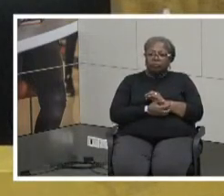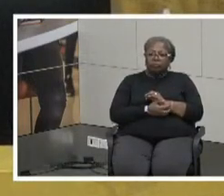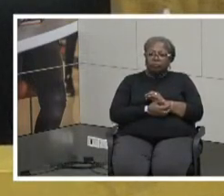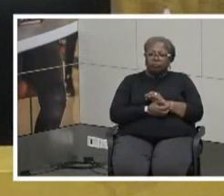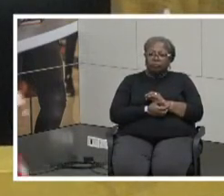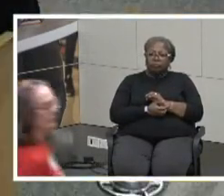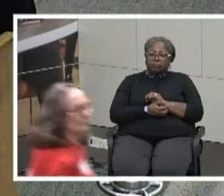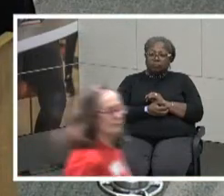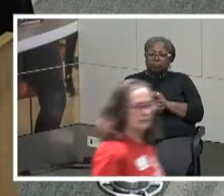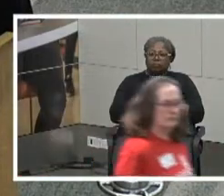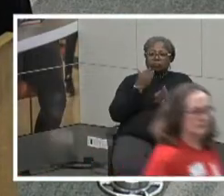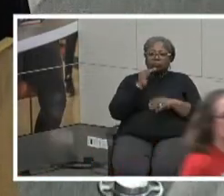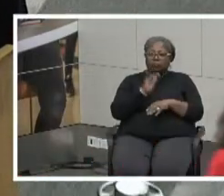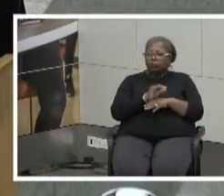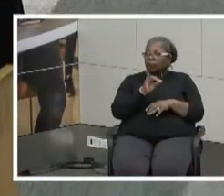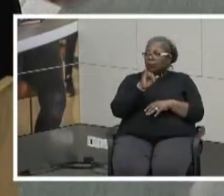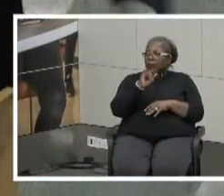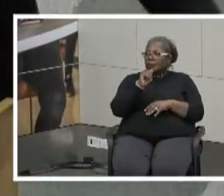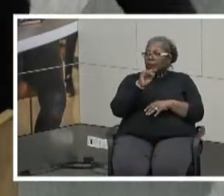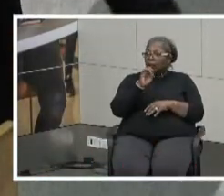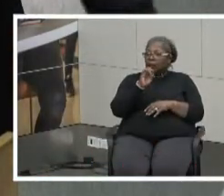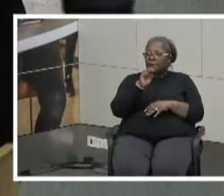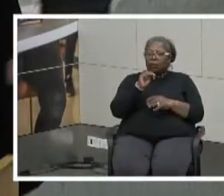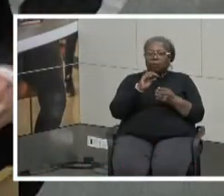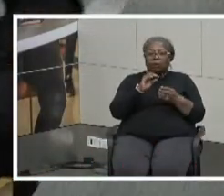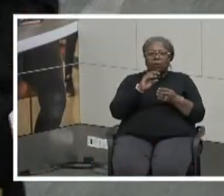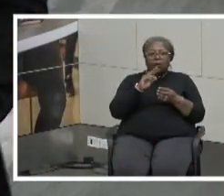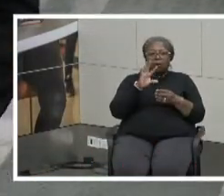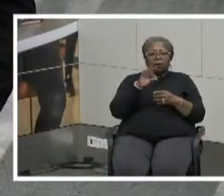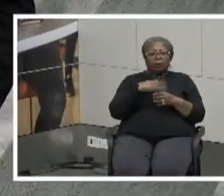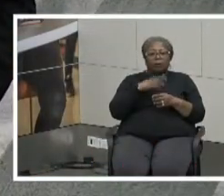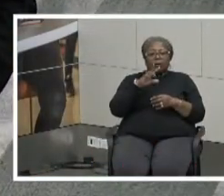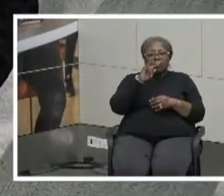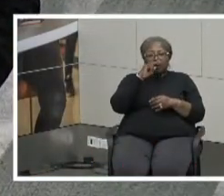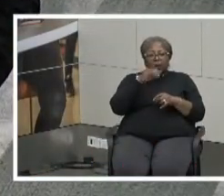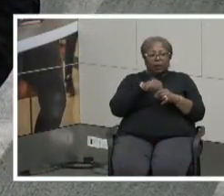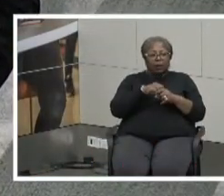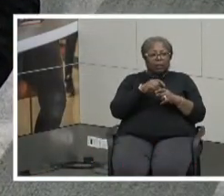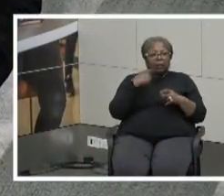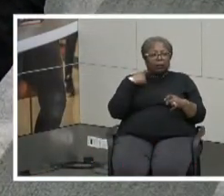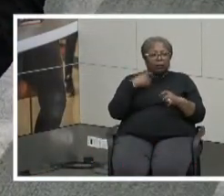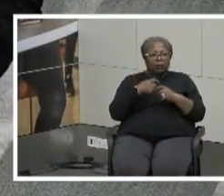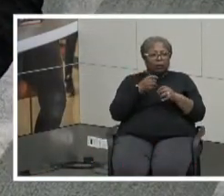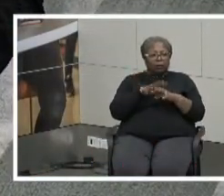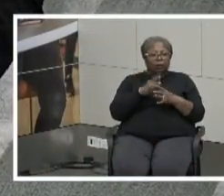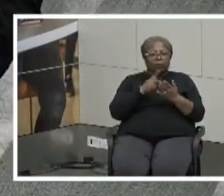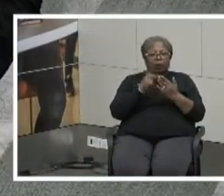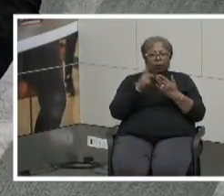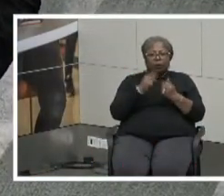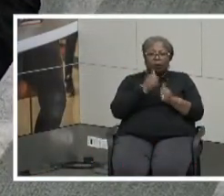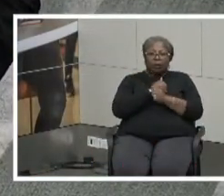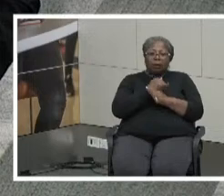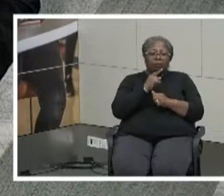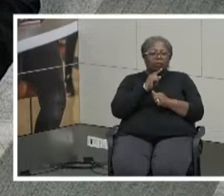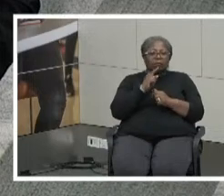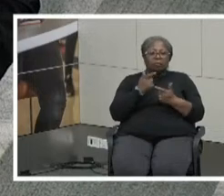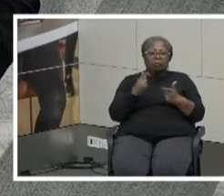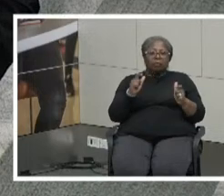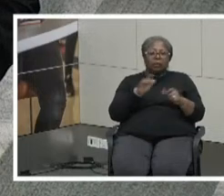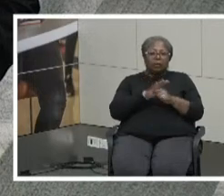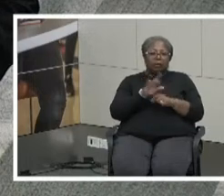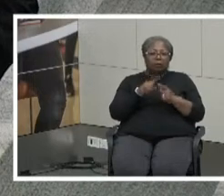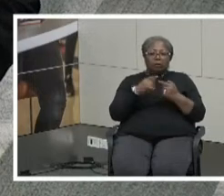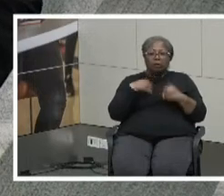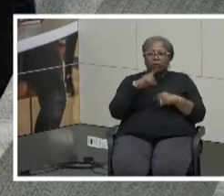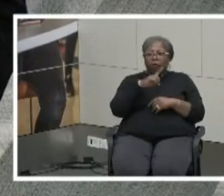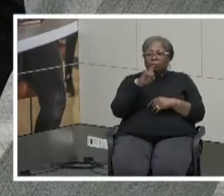next good evening on item nine my three kids are in the Spanish Immersion program and we love it uh Wharton is big enough to accommodate